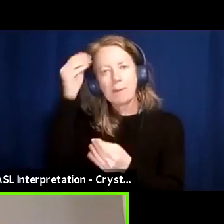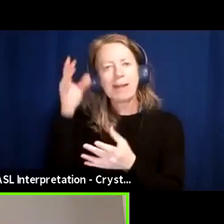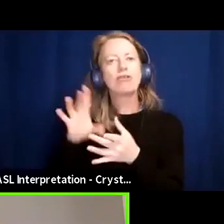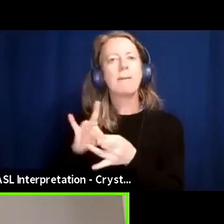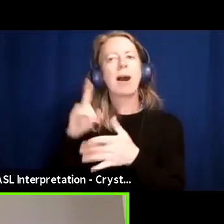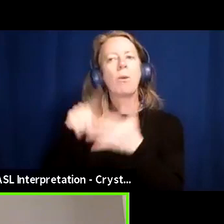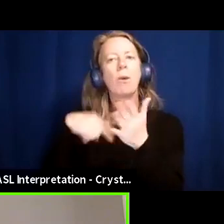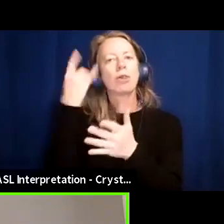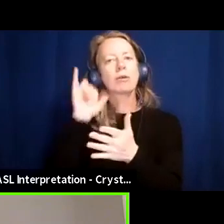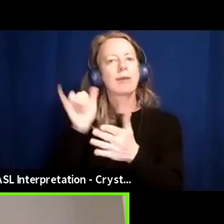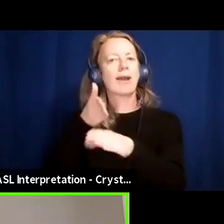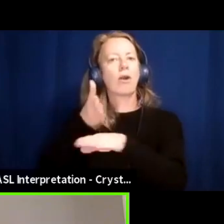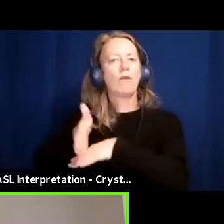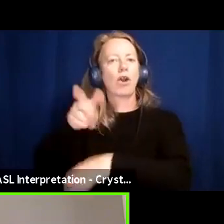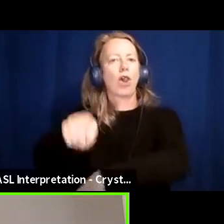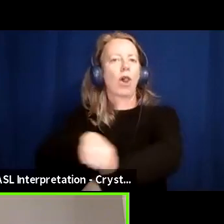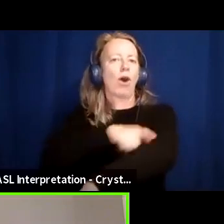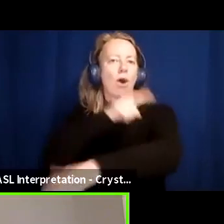people.